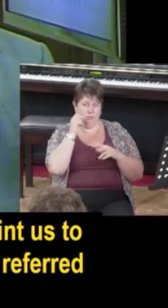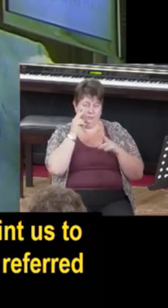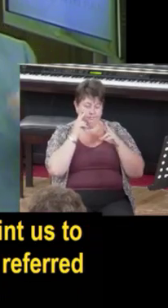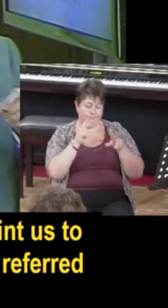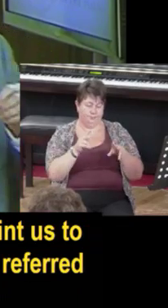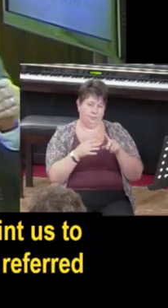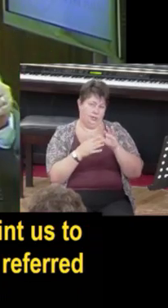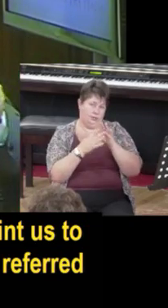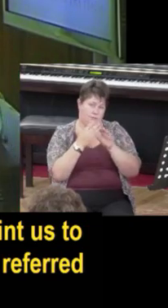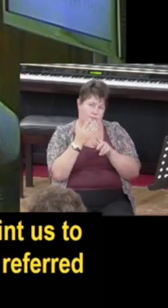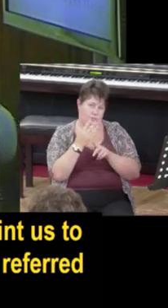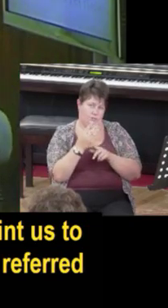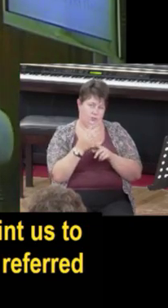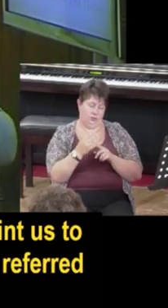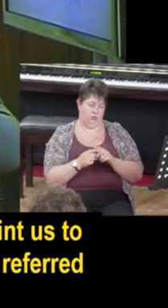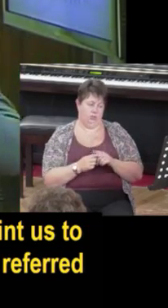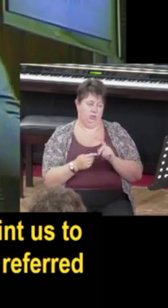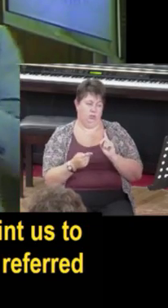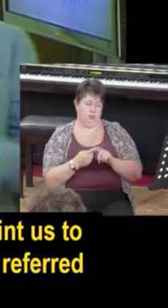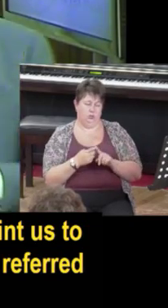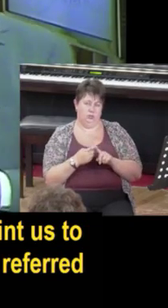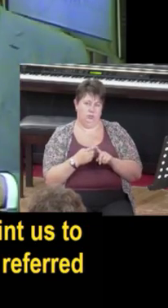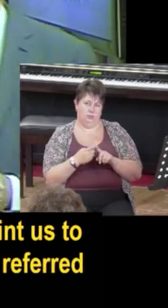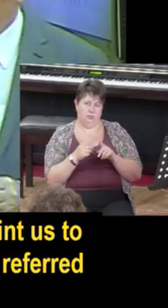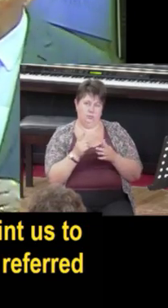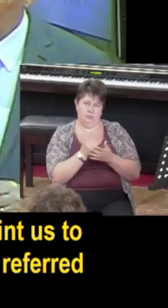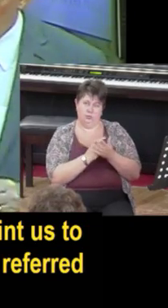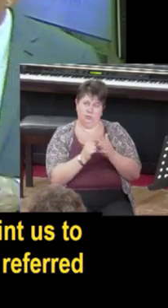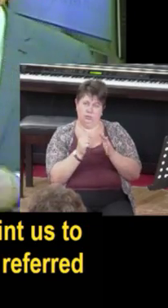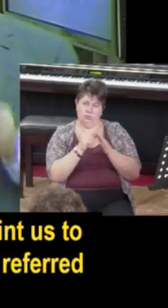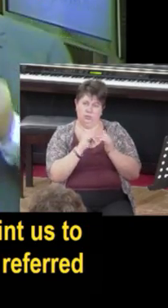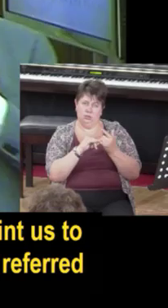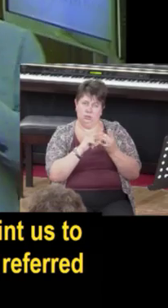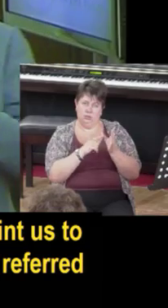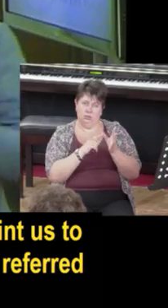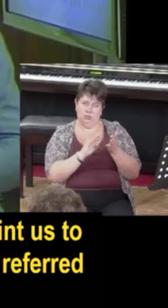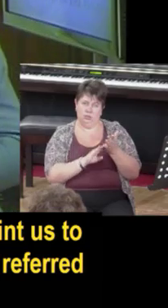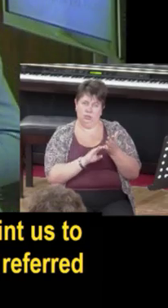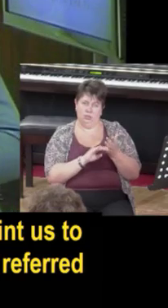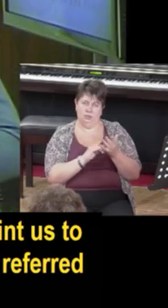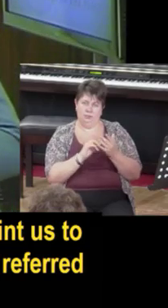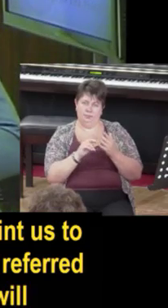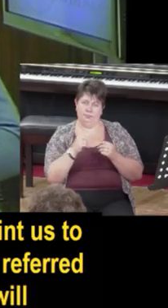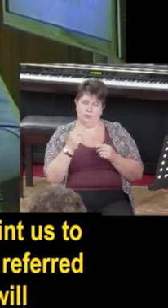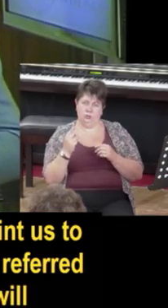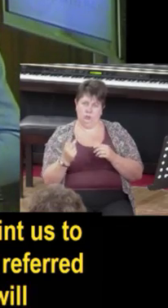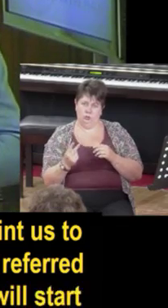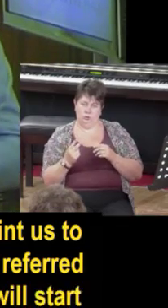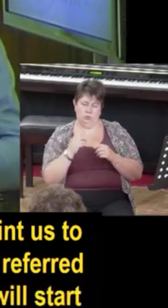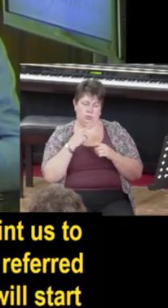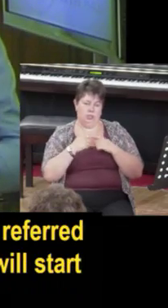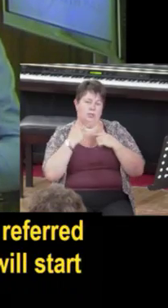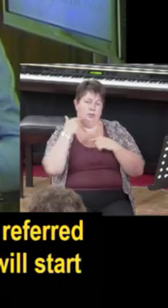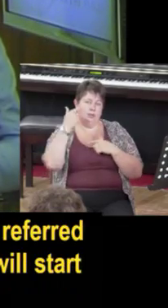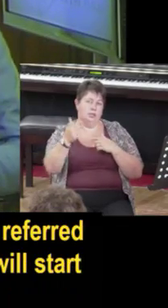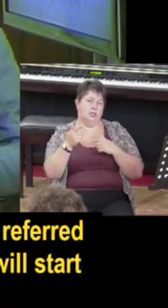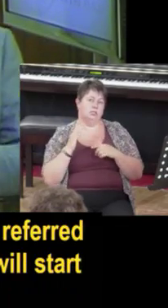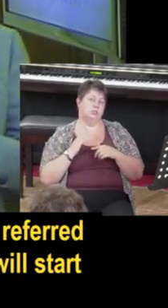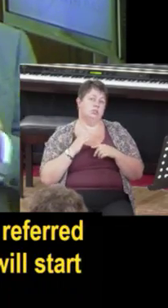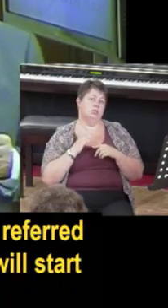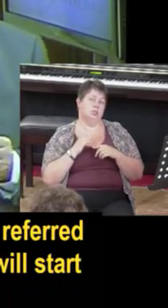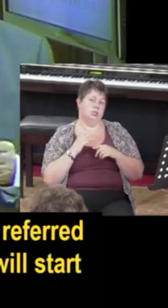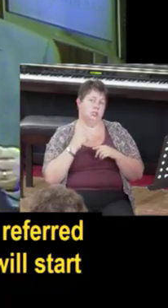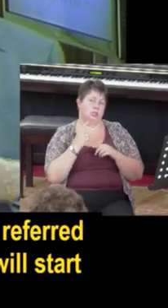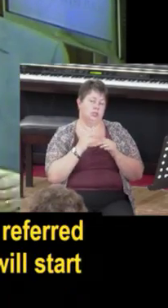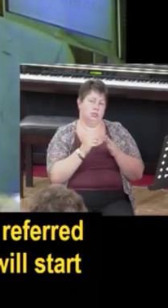We start today with thinking about Psalm 2, and then we move on next Sunday to think about Psalm 22, and